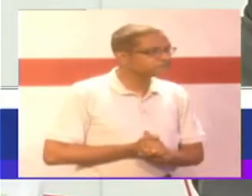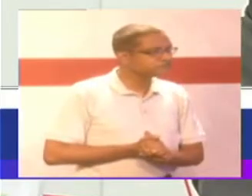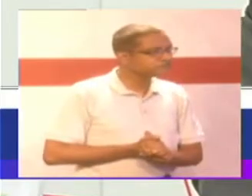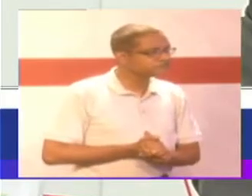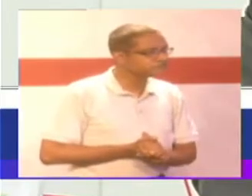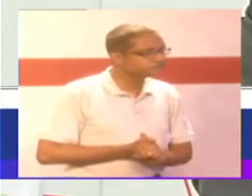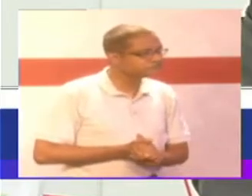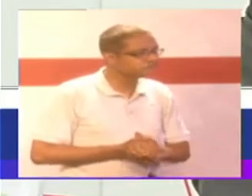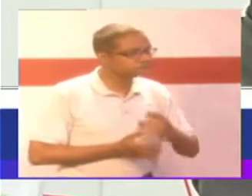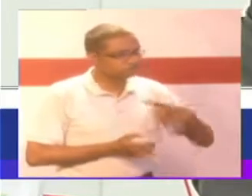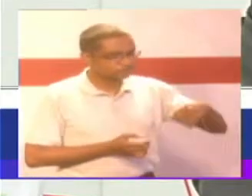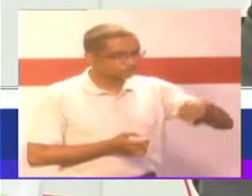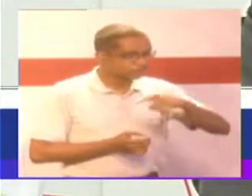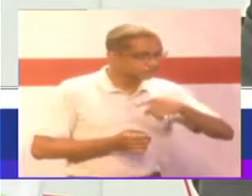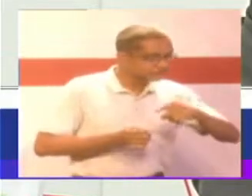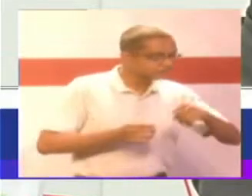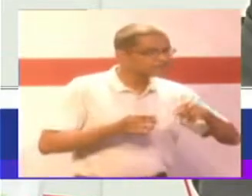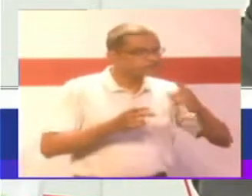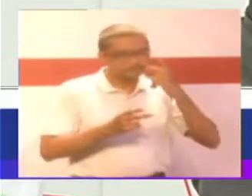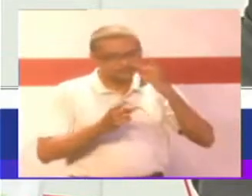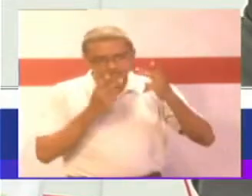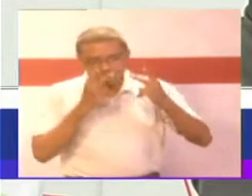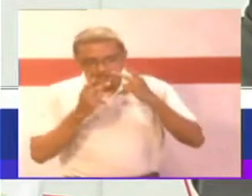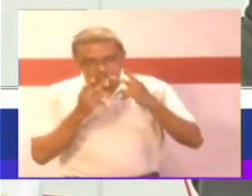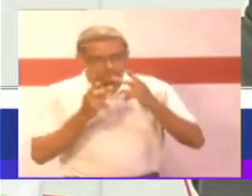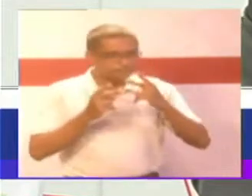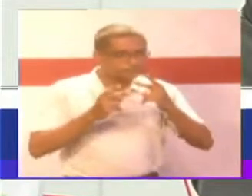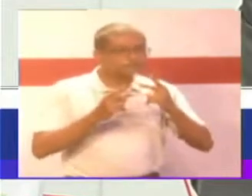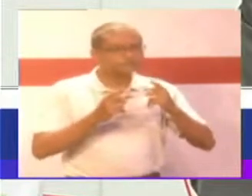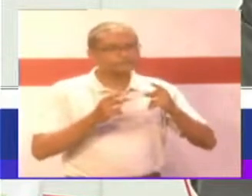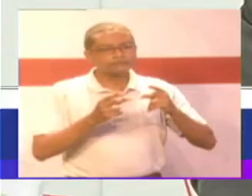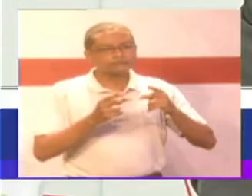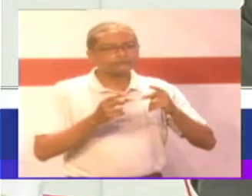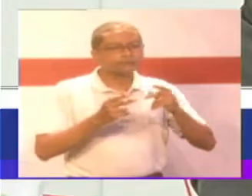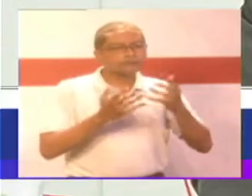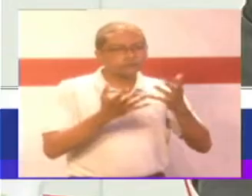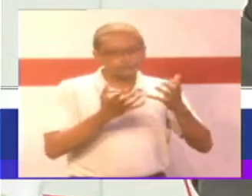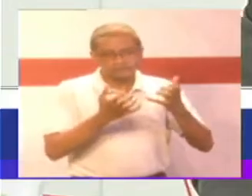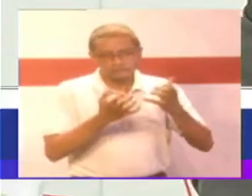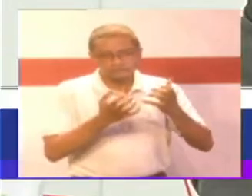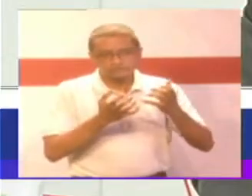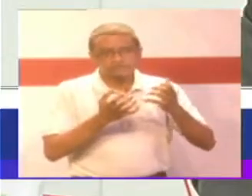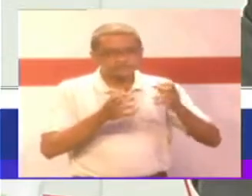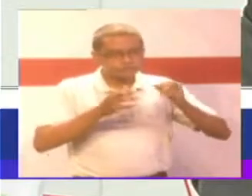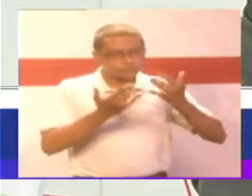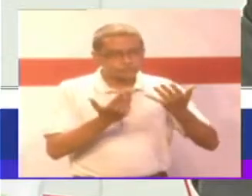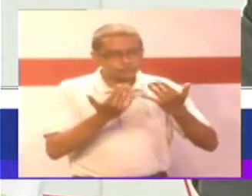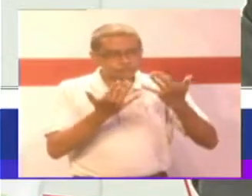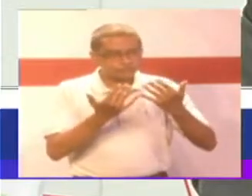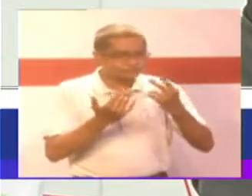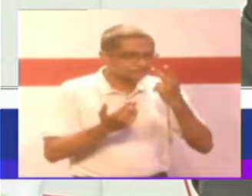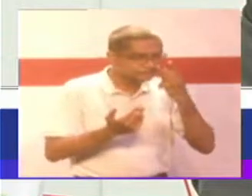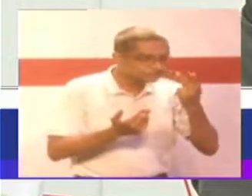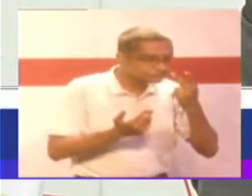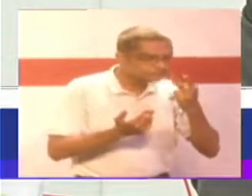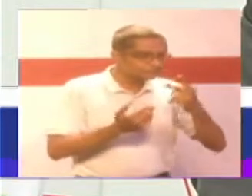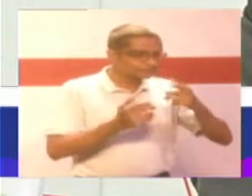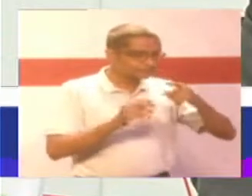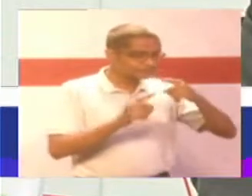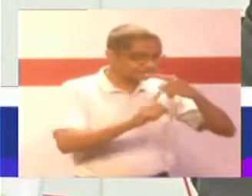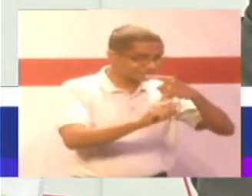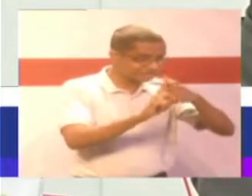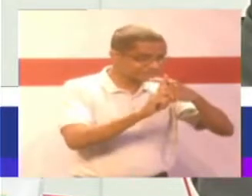status until such time as we get a negative testing out of the of that positive